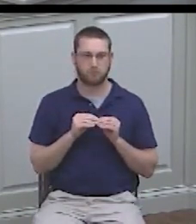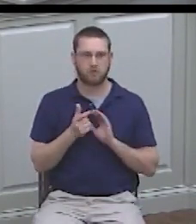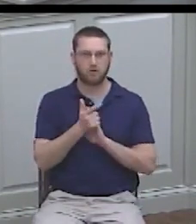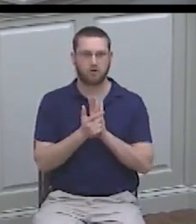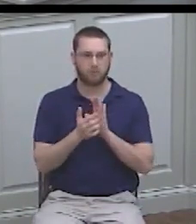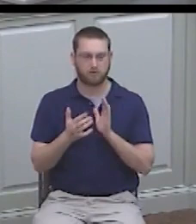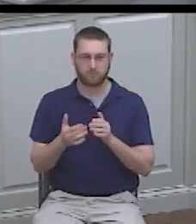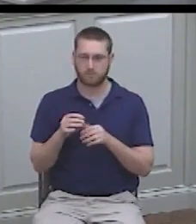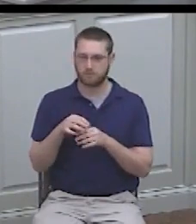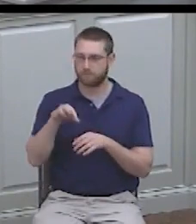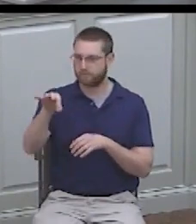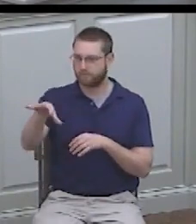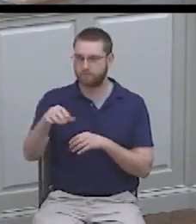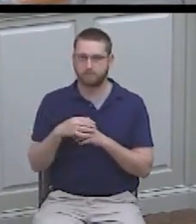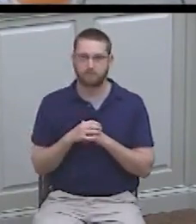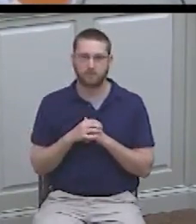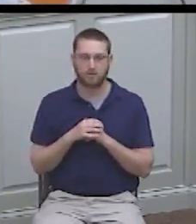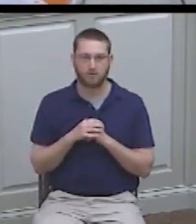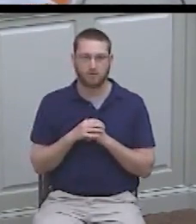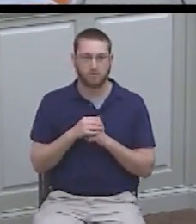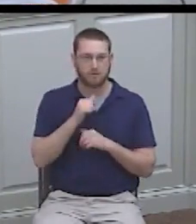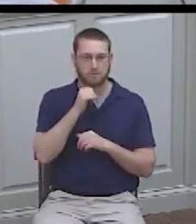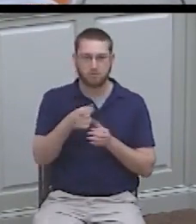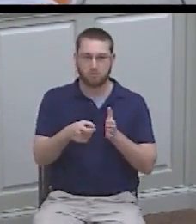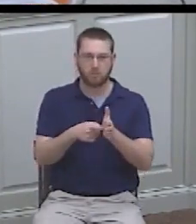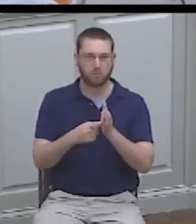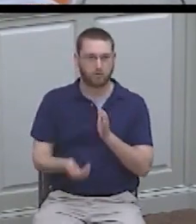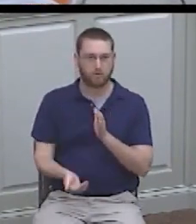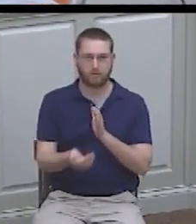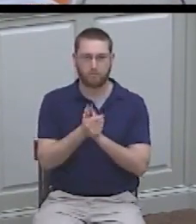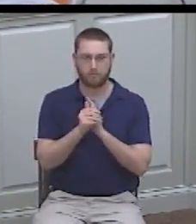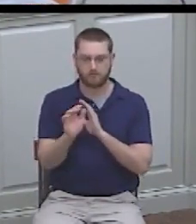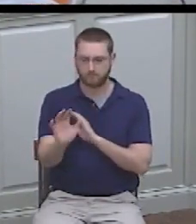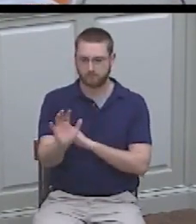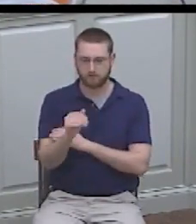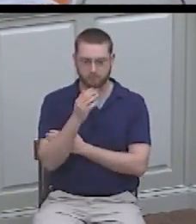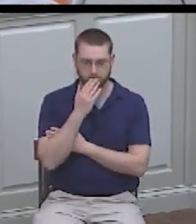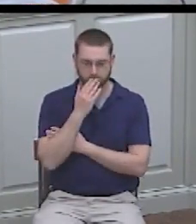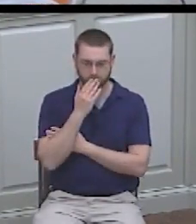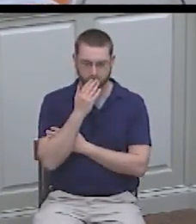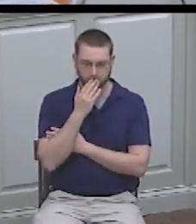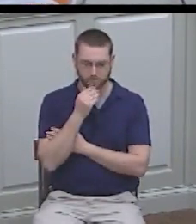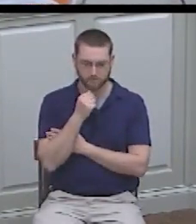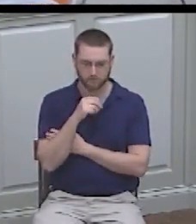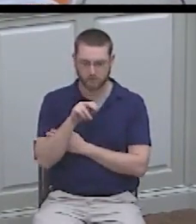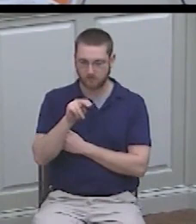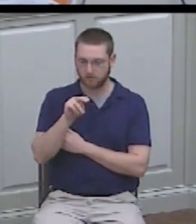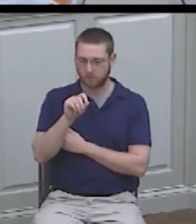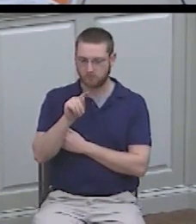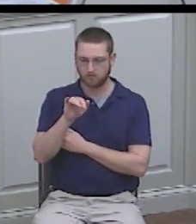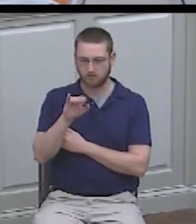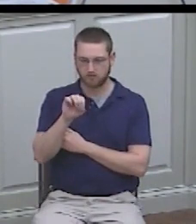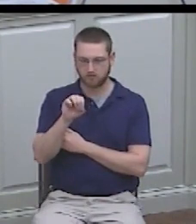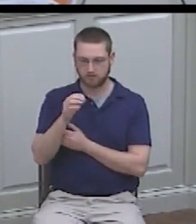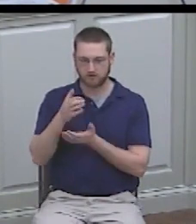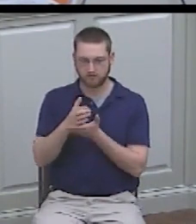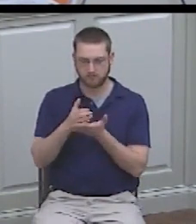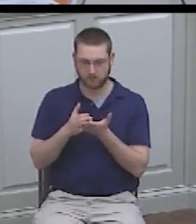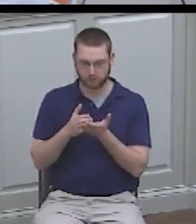just like to say one thing, and this is doesn't require an amendment. There is in the notice section that